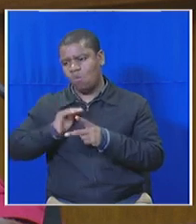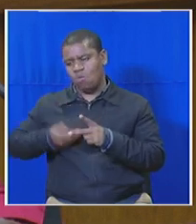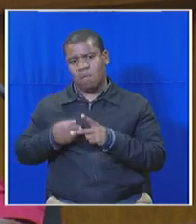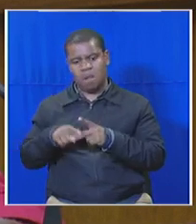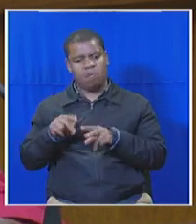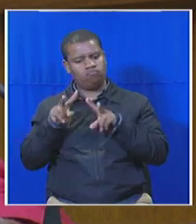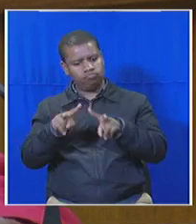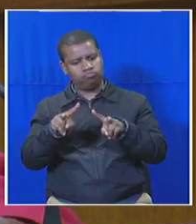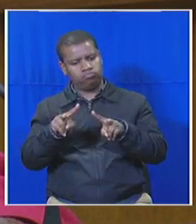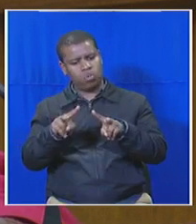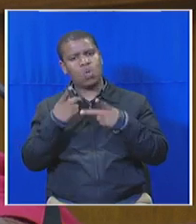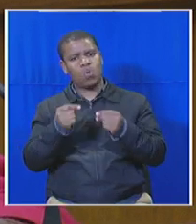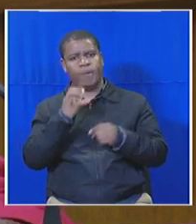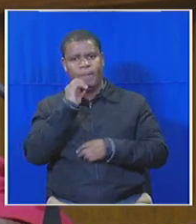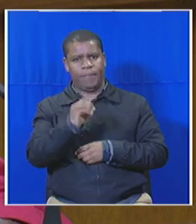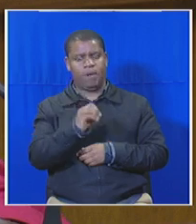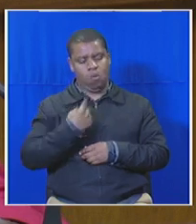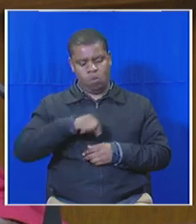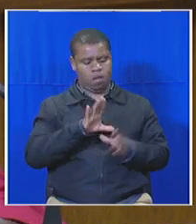in EFF is the opposite.